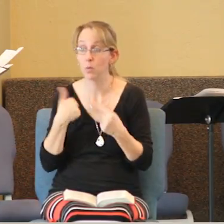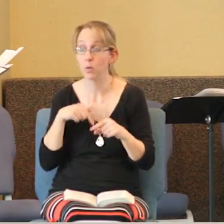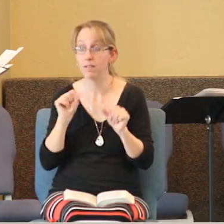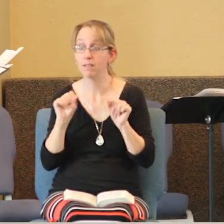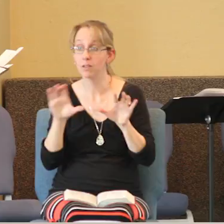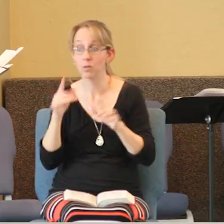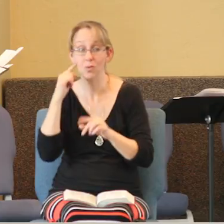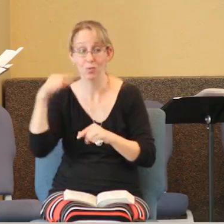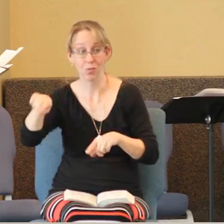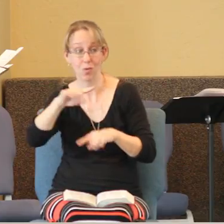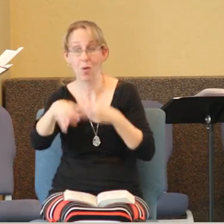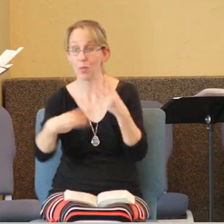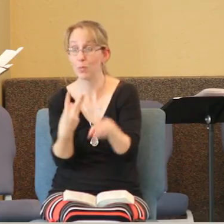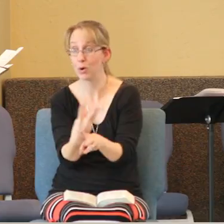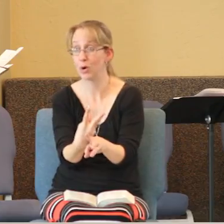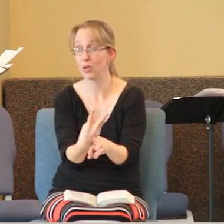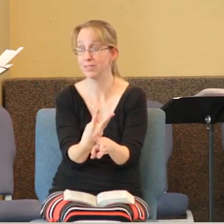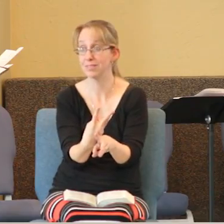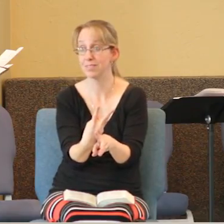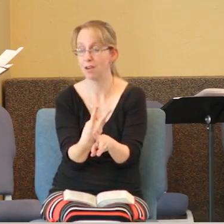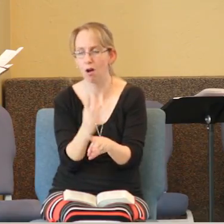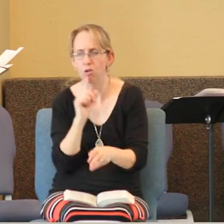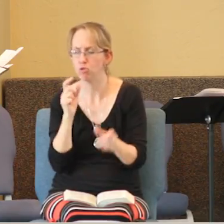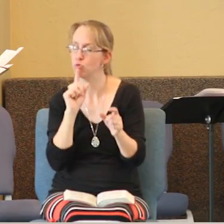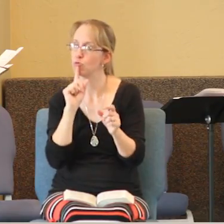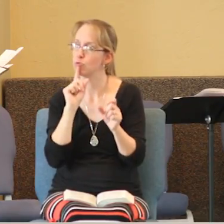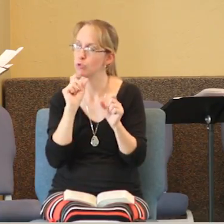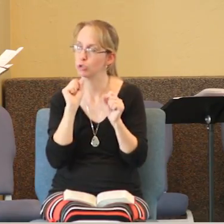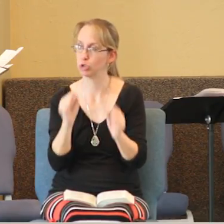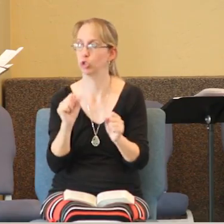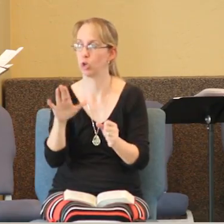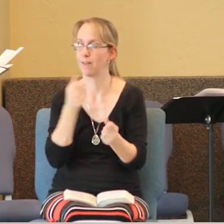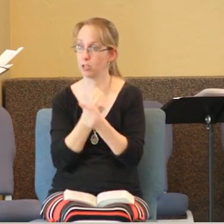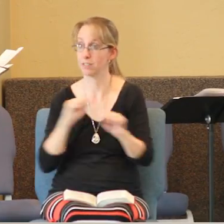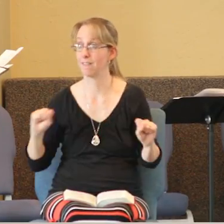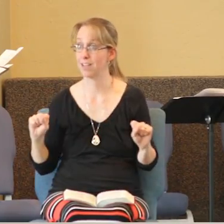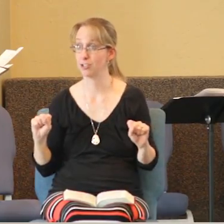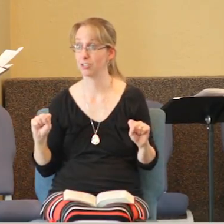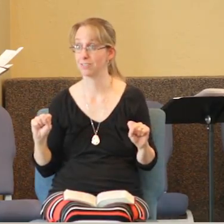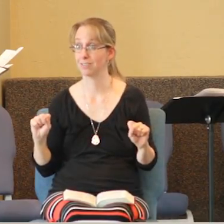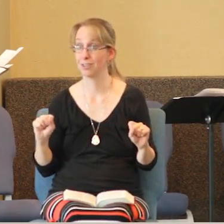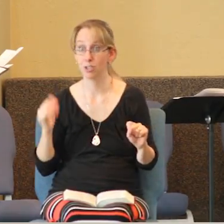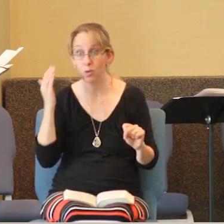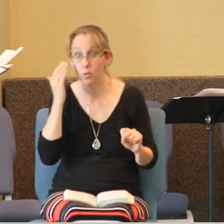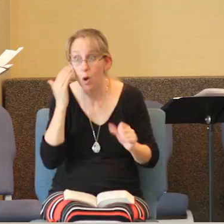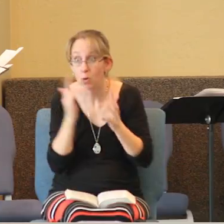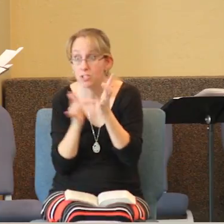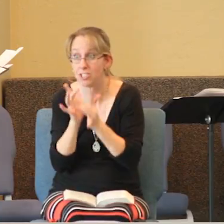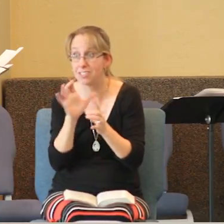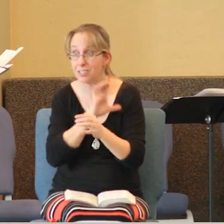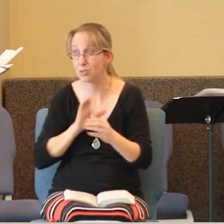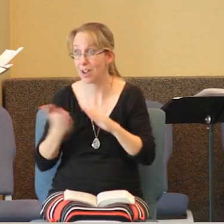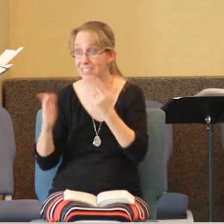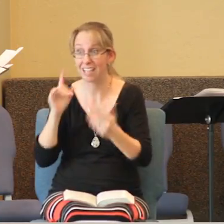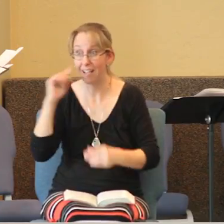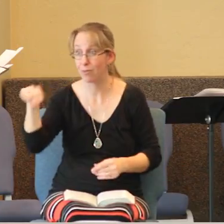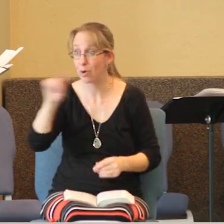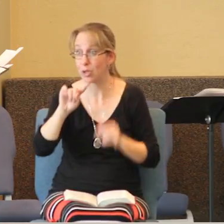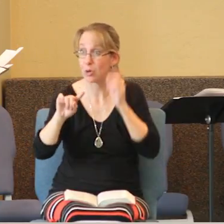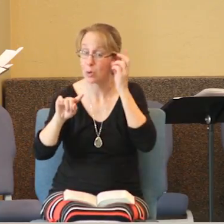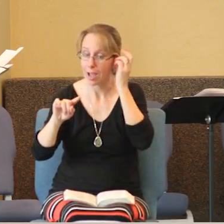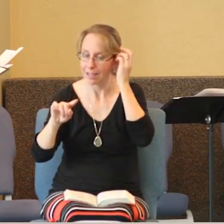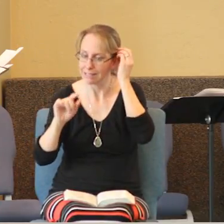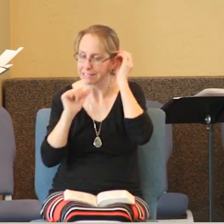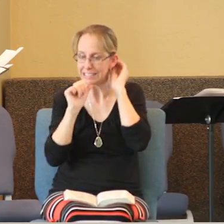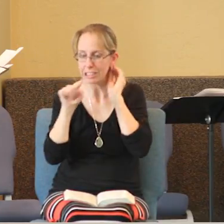world. Are you sure of your salvation? Do you know that Jesus Christ died for you? And He didn't just die for you,